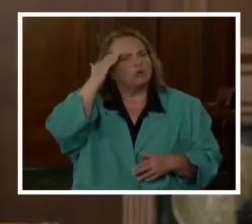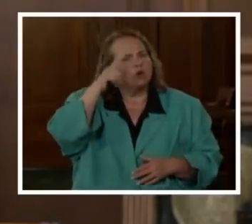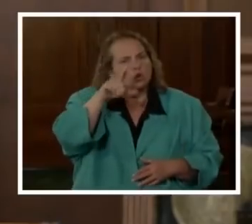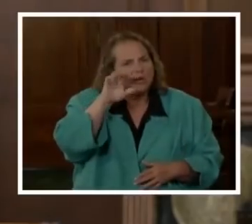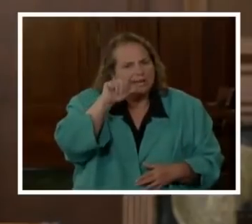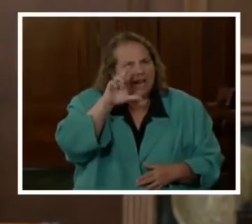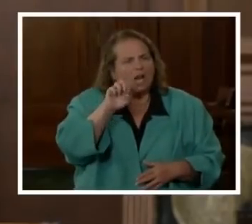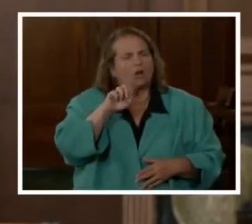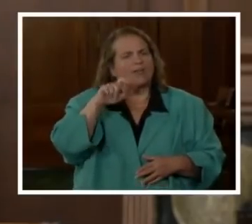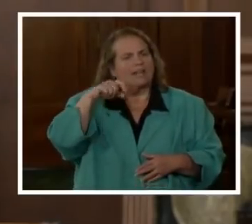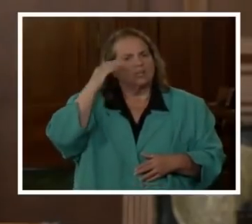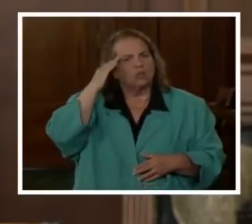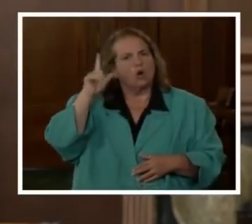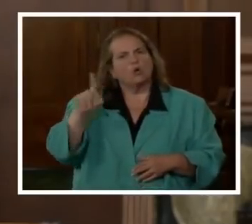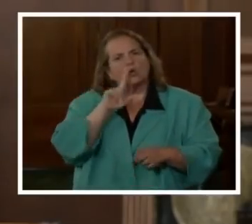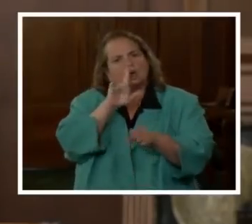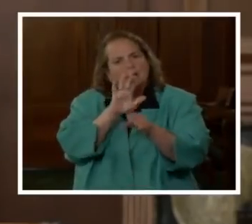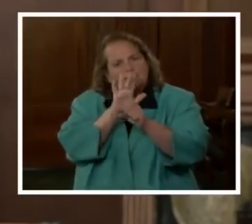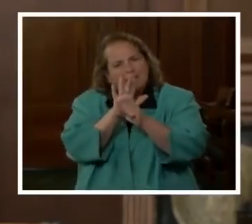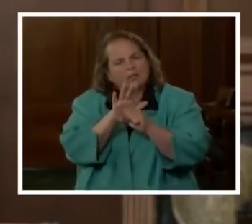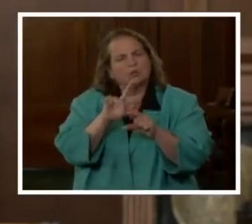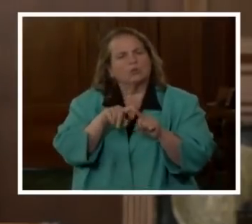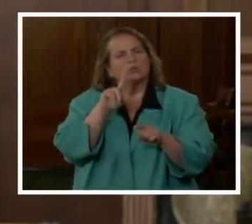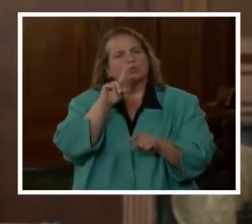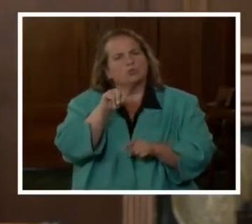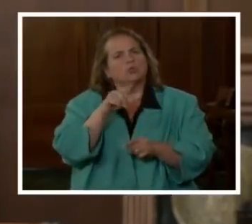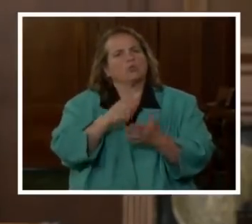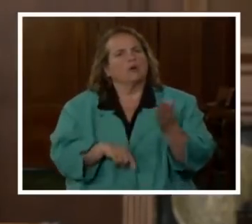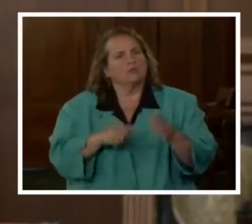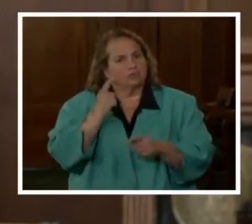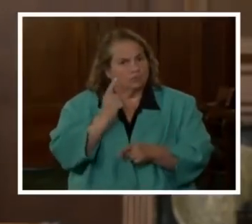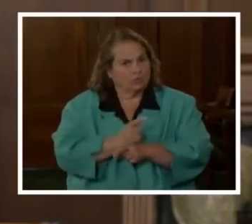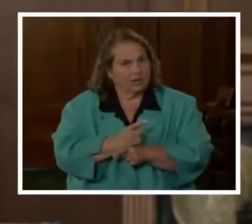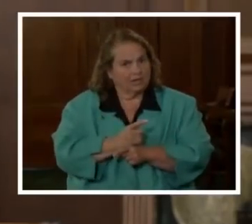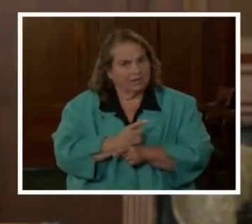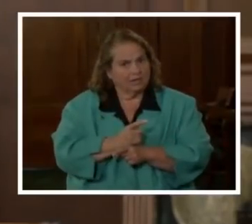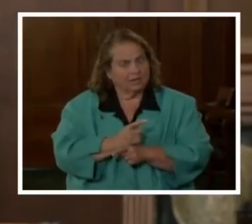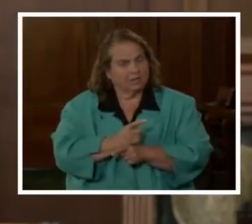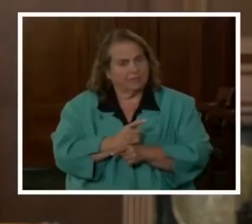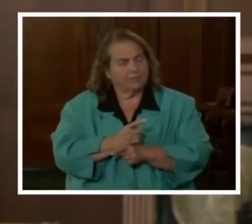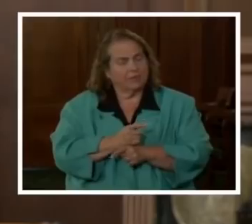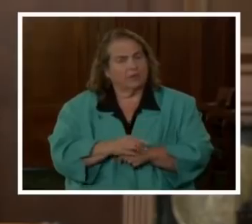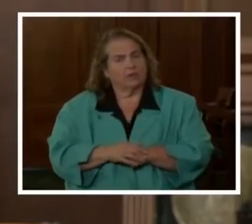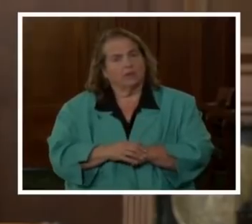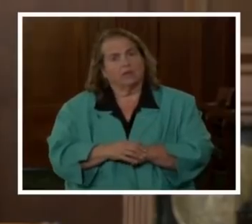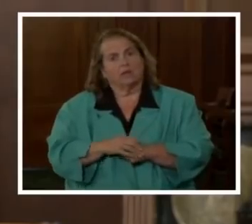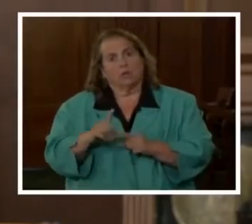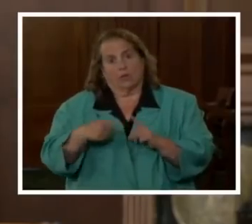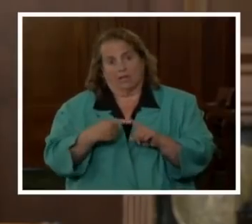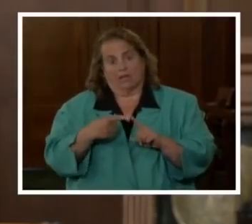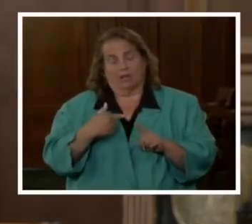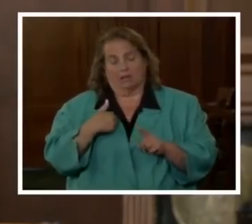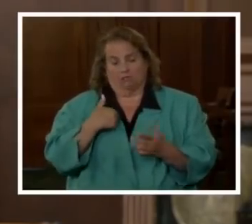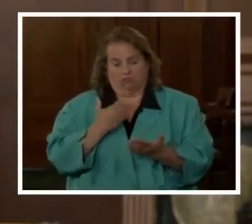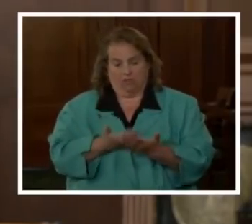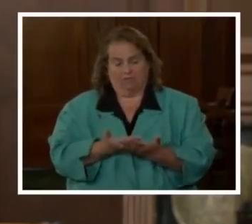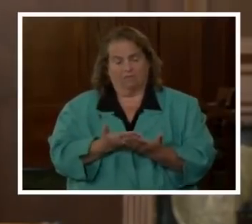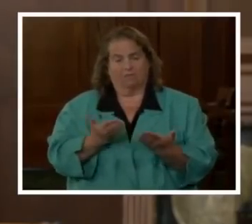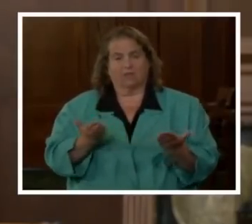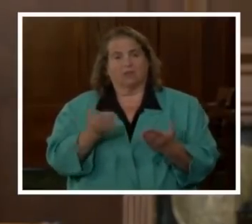and that you're committed to doing what's right. You know, when we came into office,